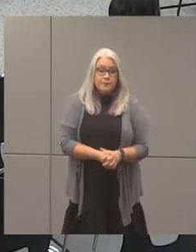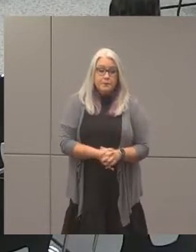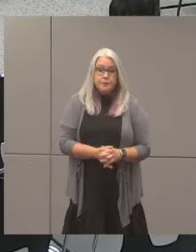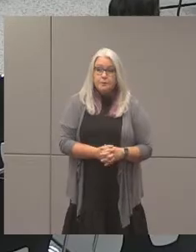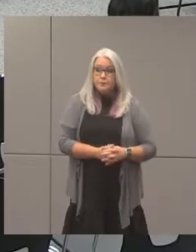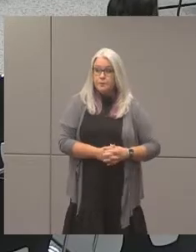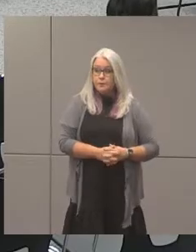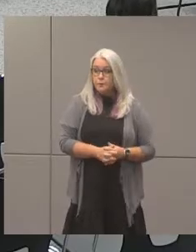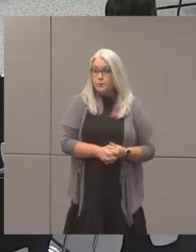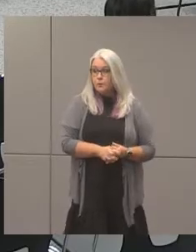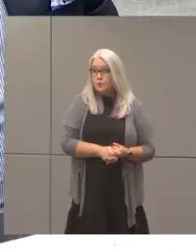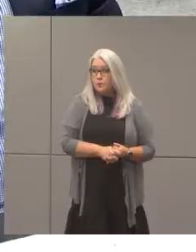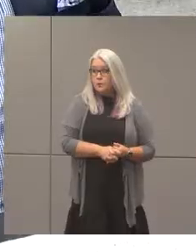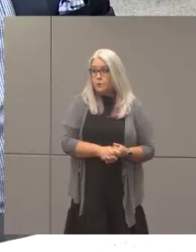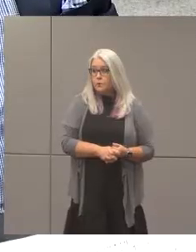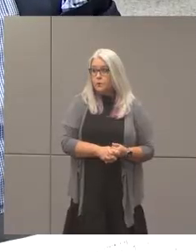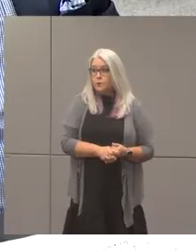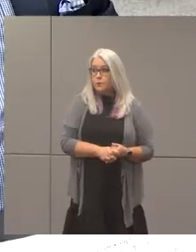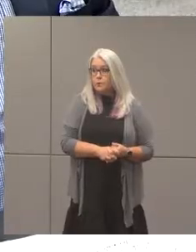Okay.